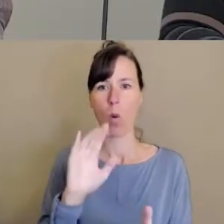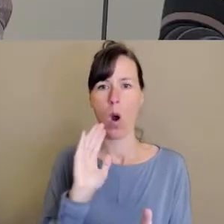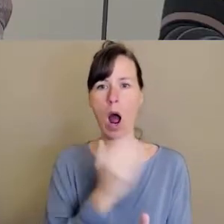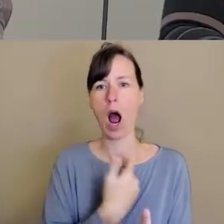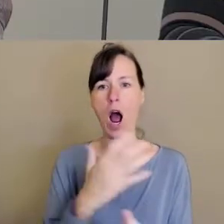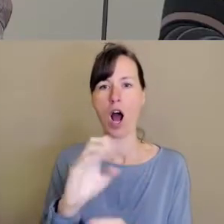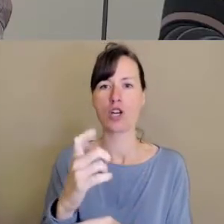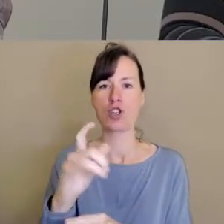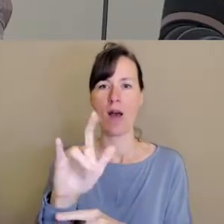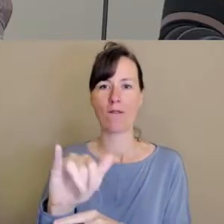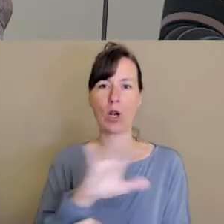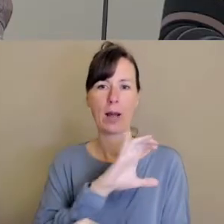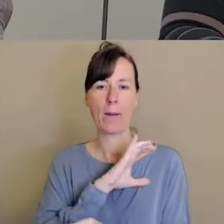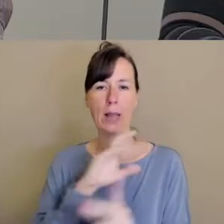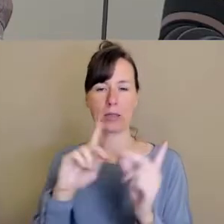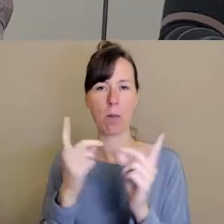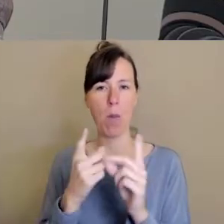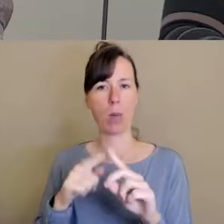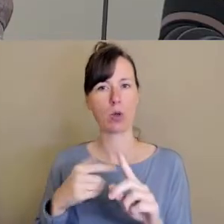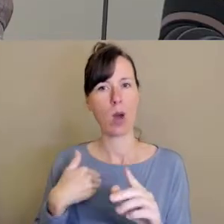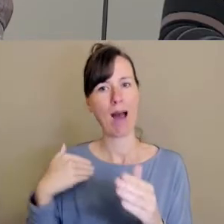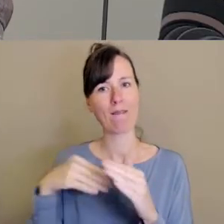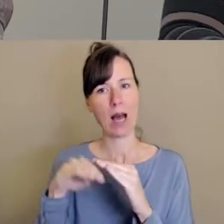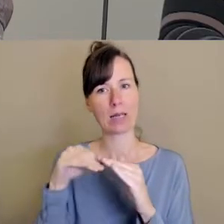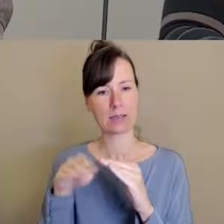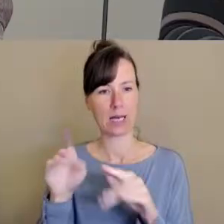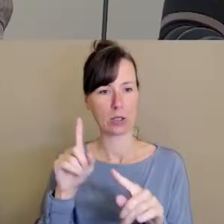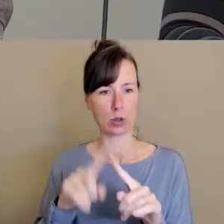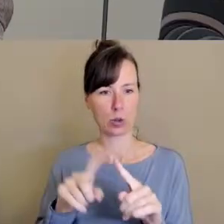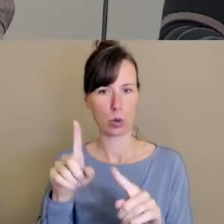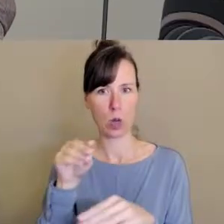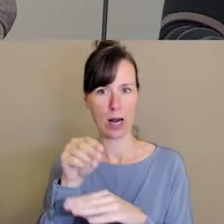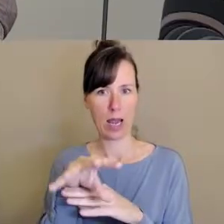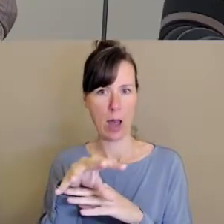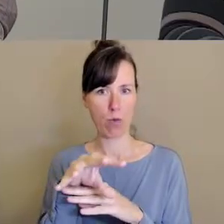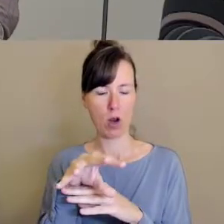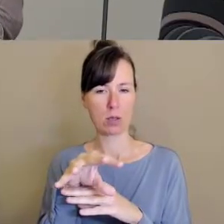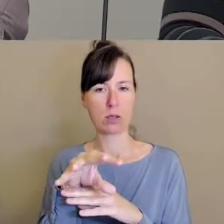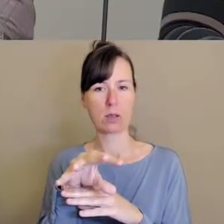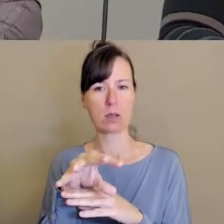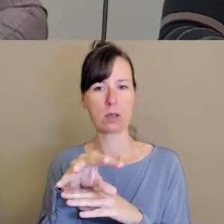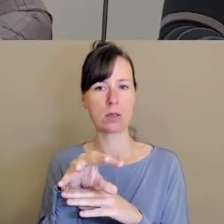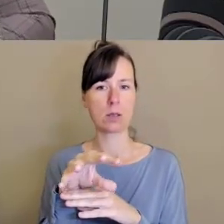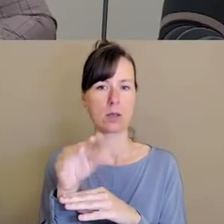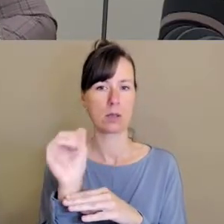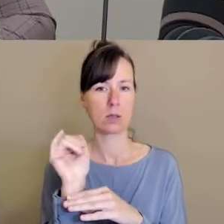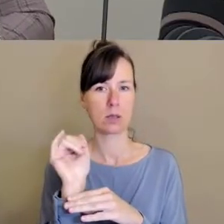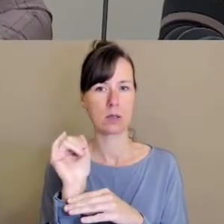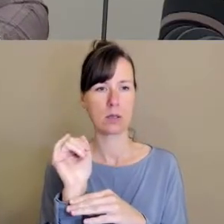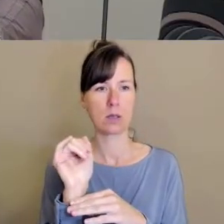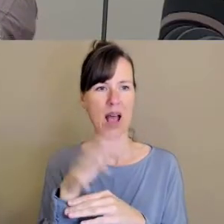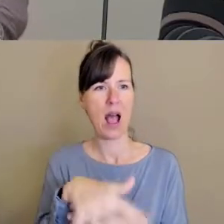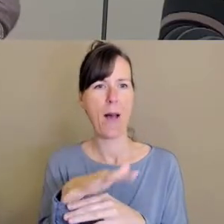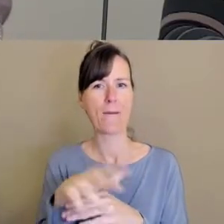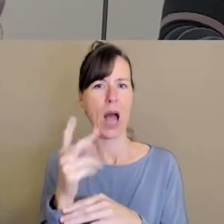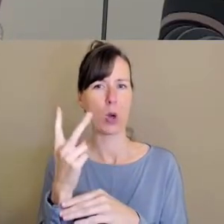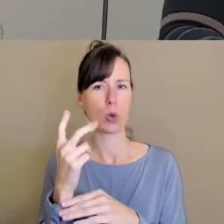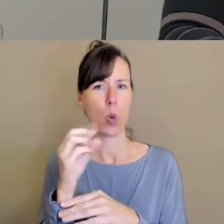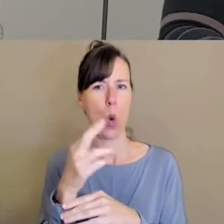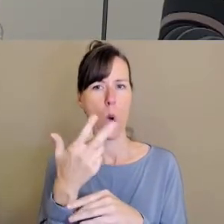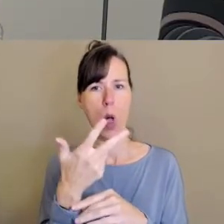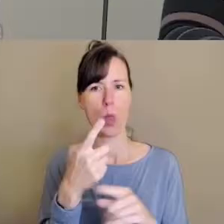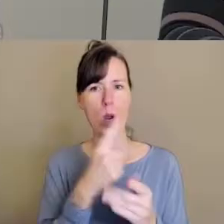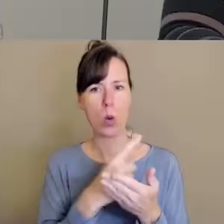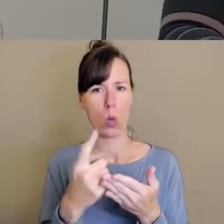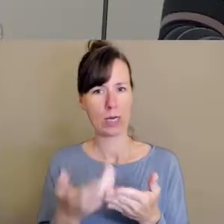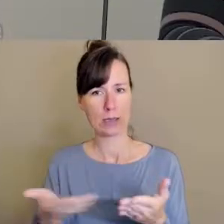Police Department to have access to the cameras. It was about 2 or 3 weeks ago when